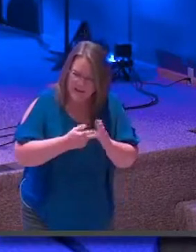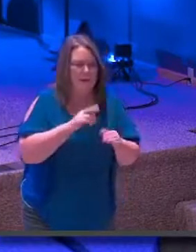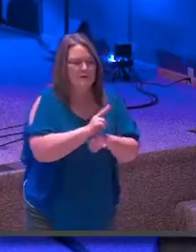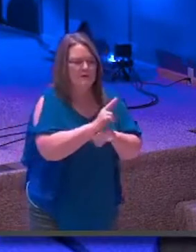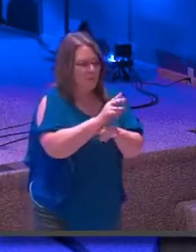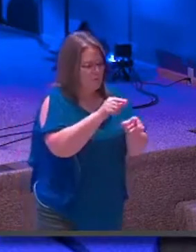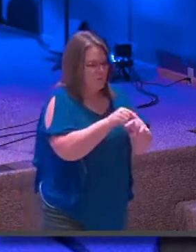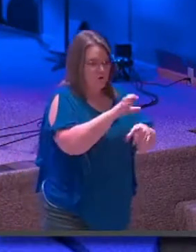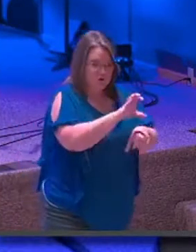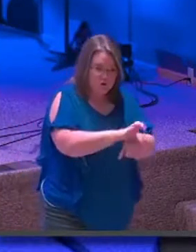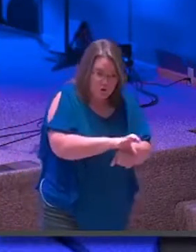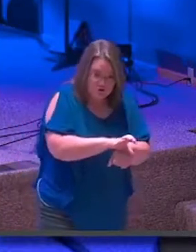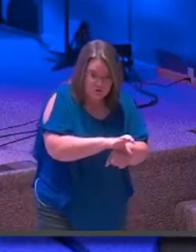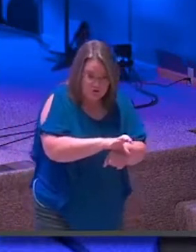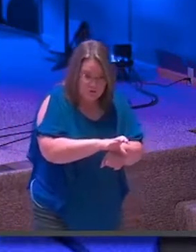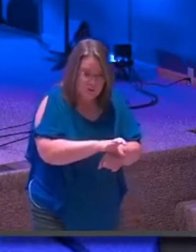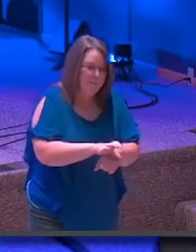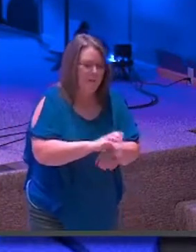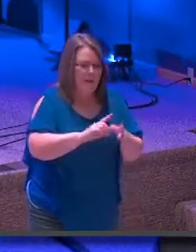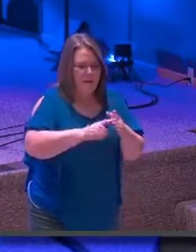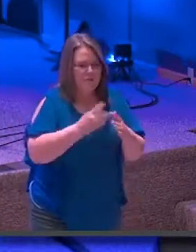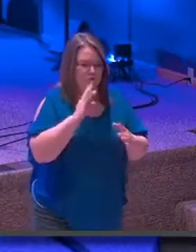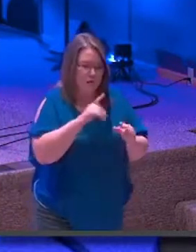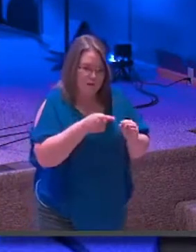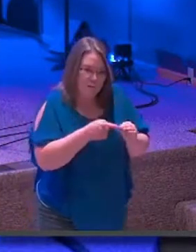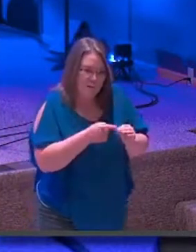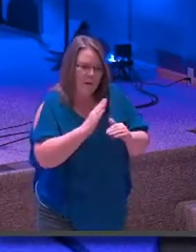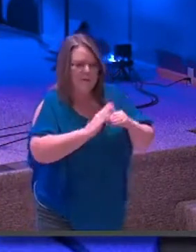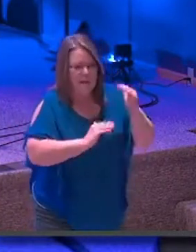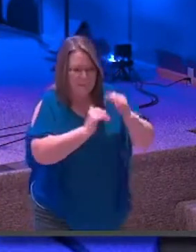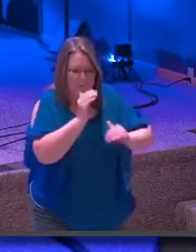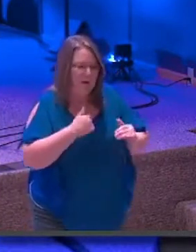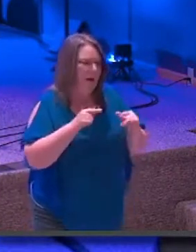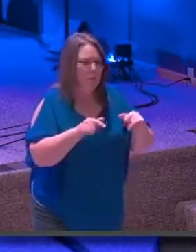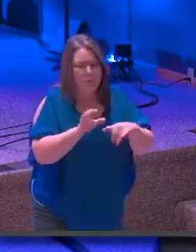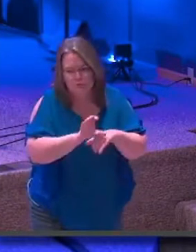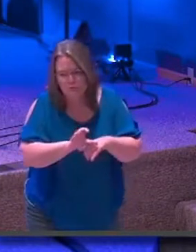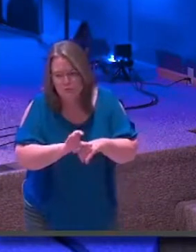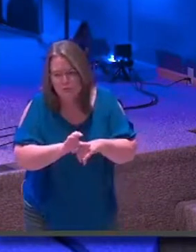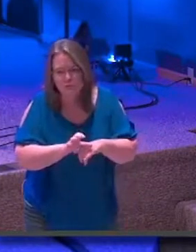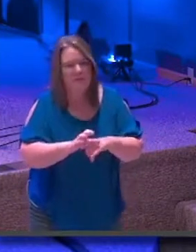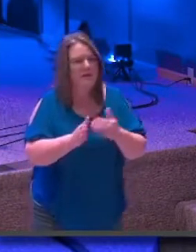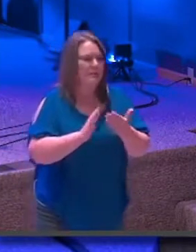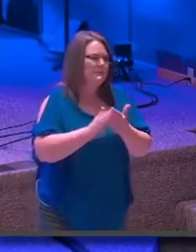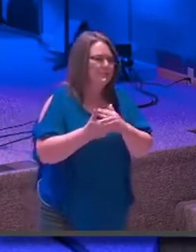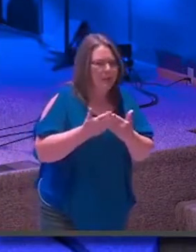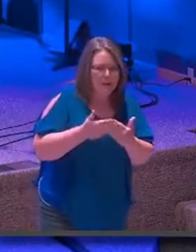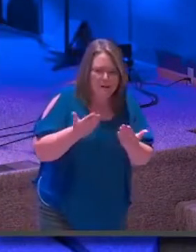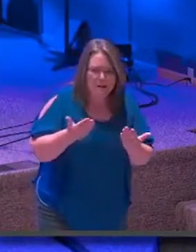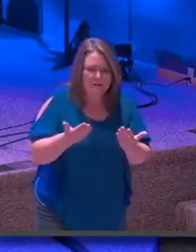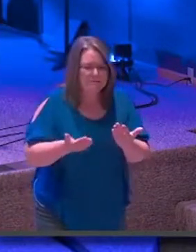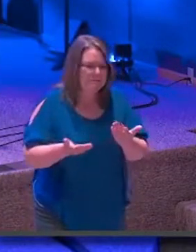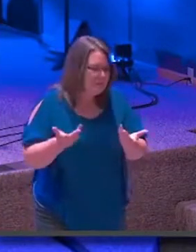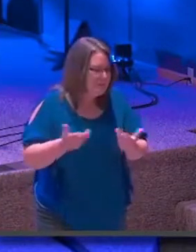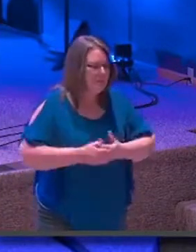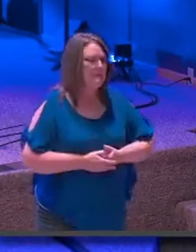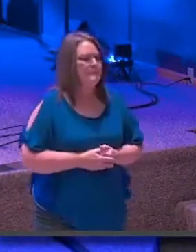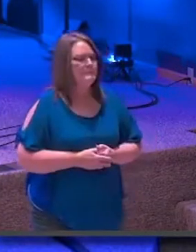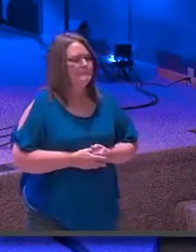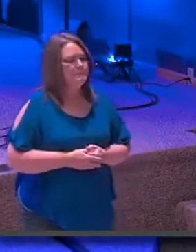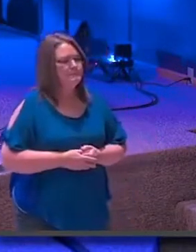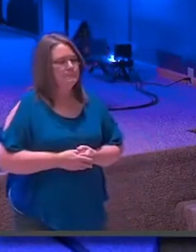church, and we started talking about the building. I'm going to the church. And it just became easy, and rather than tripping over our words,